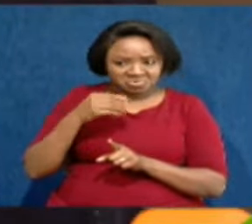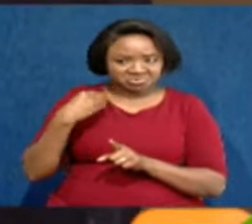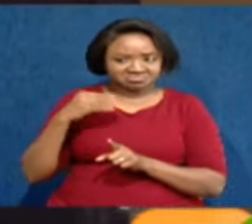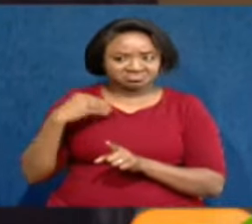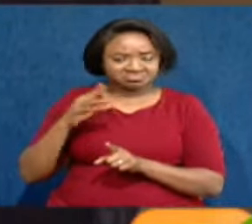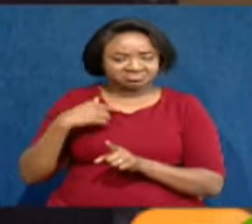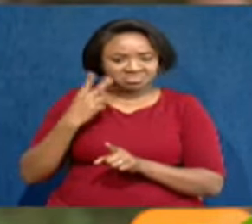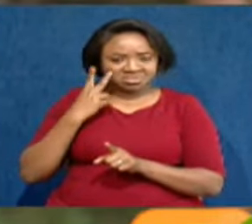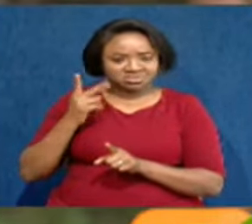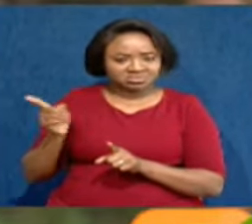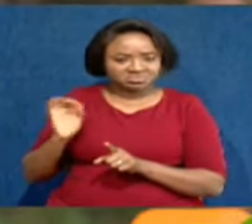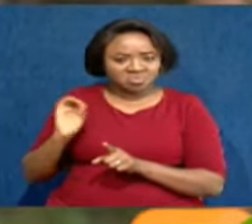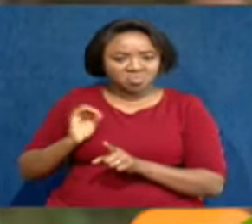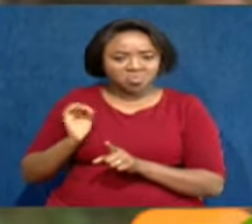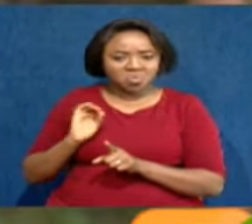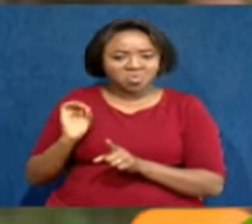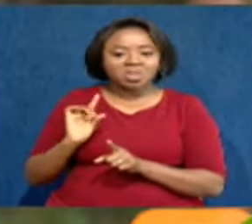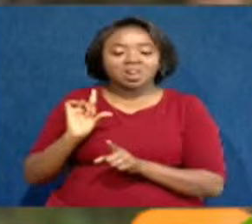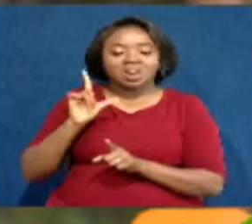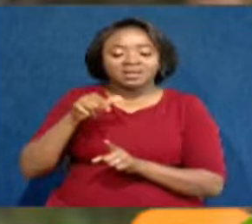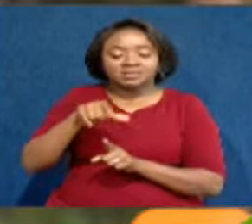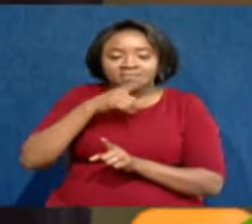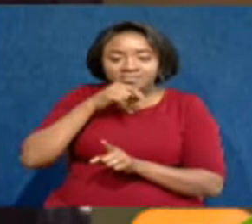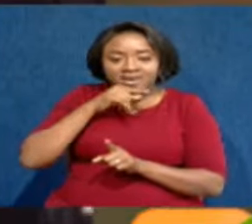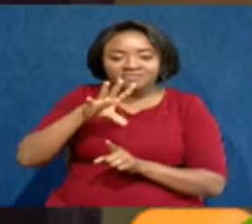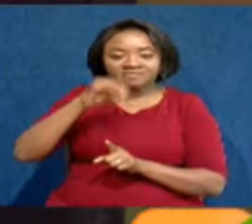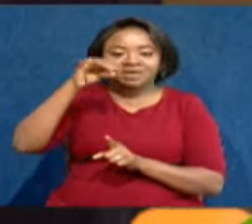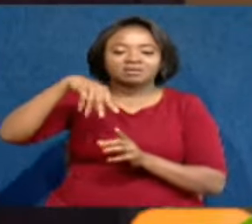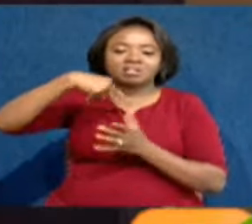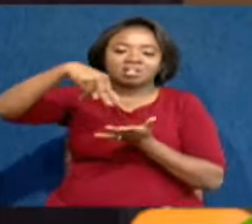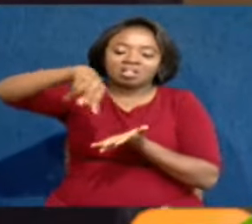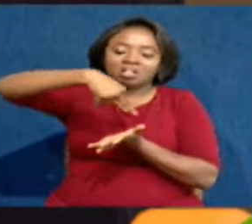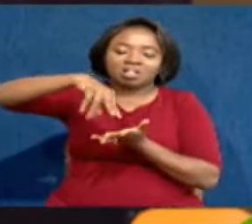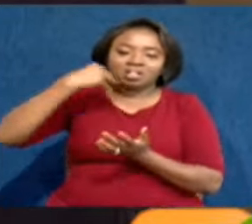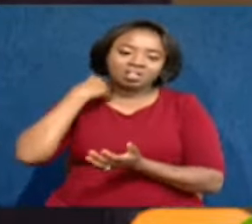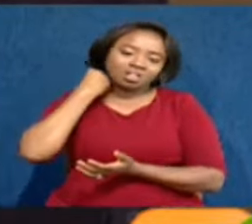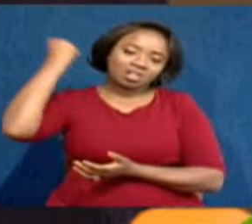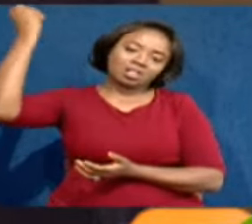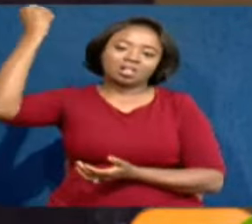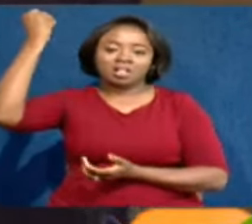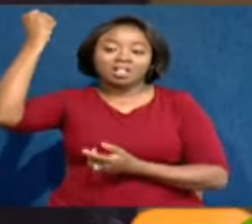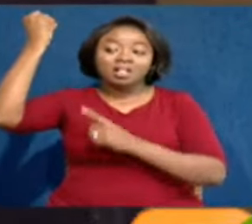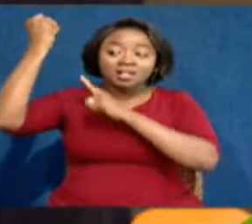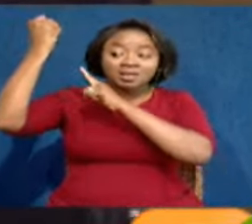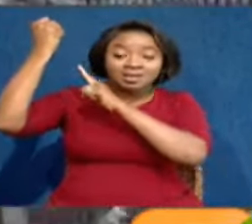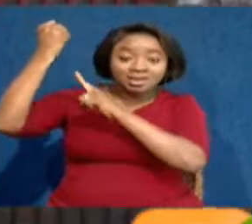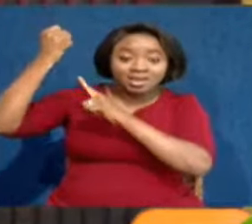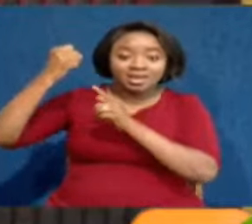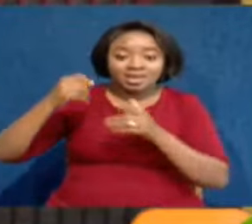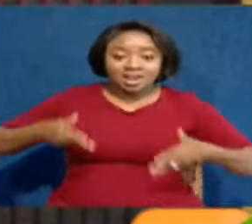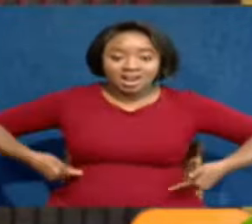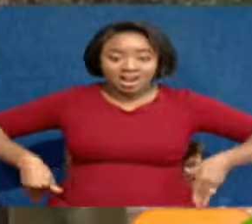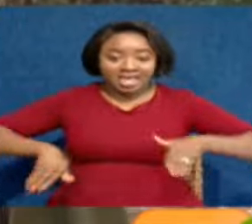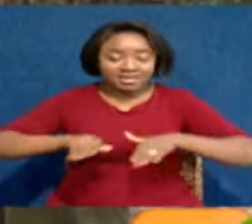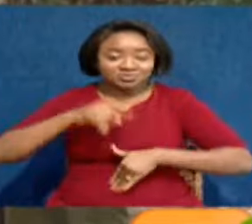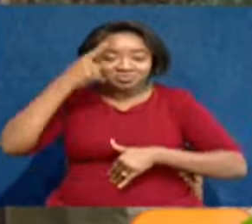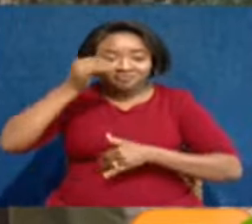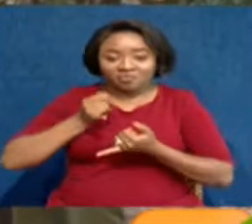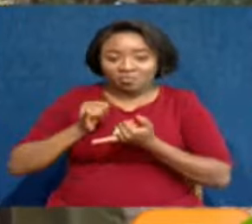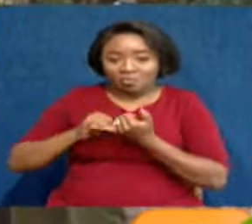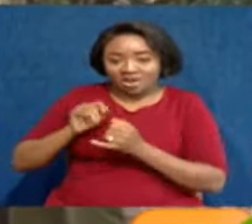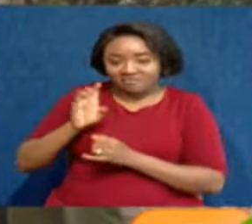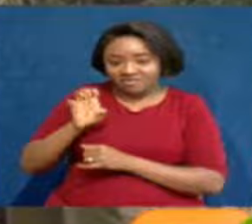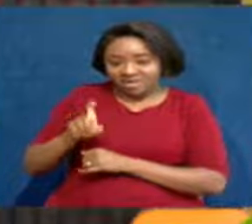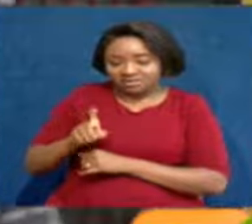female officer. He was later found dangling from a rooftop using a lasso belonging to Eunice Achieng. Kisii